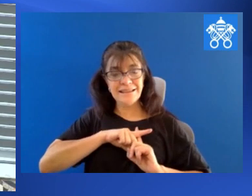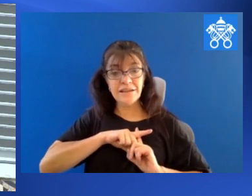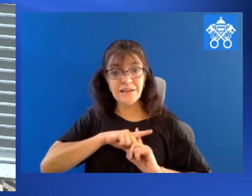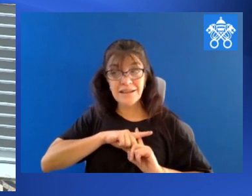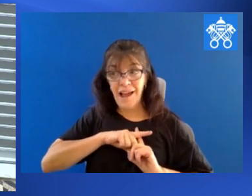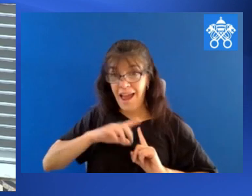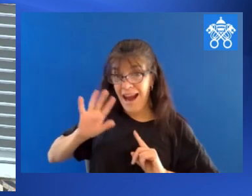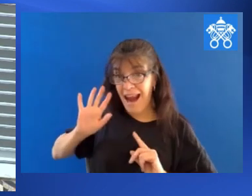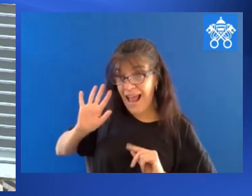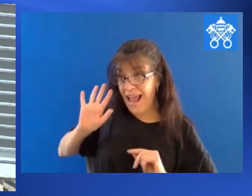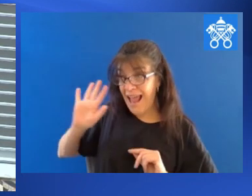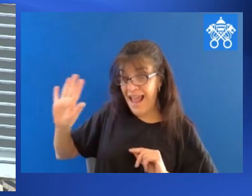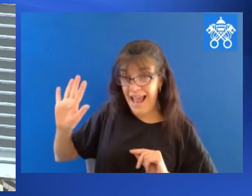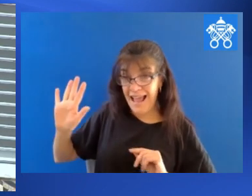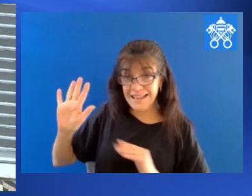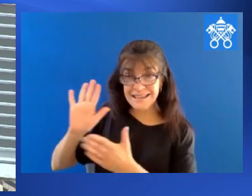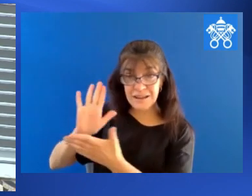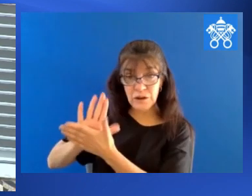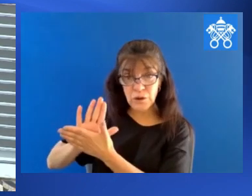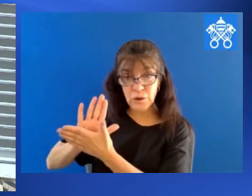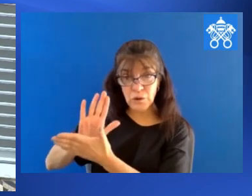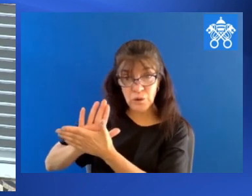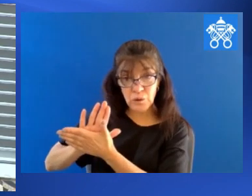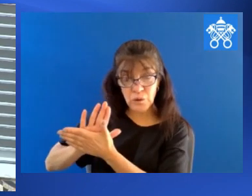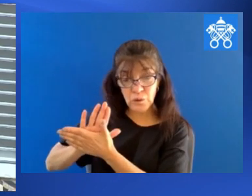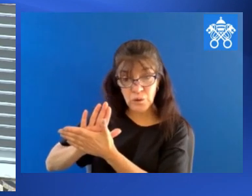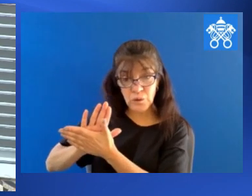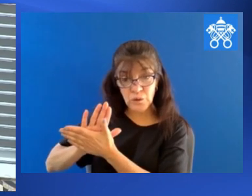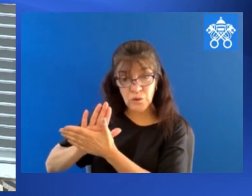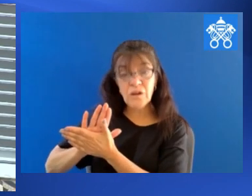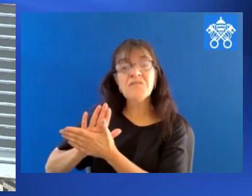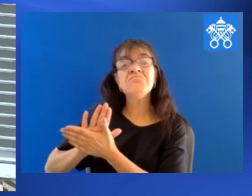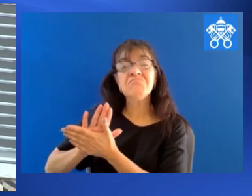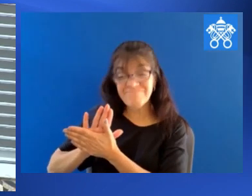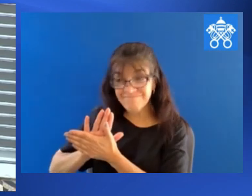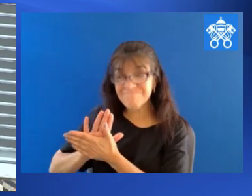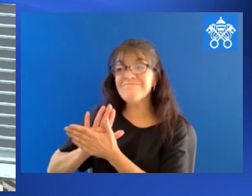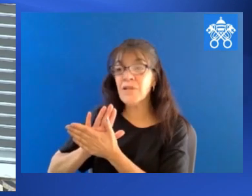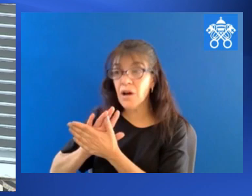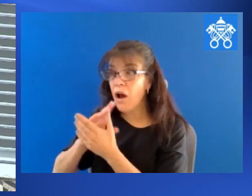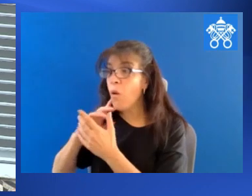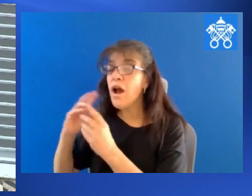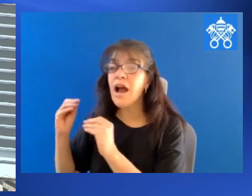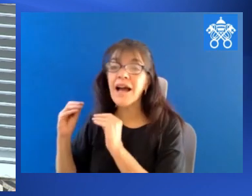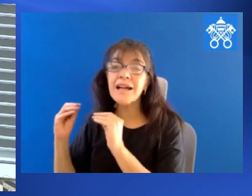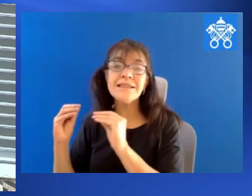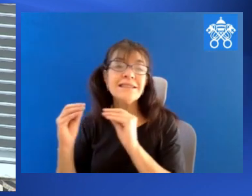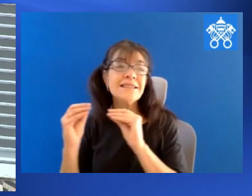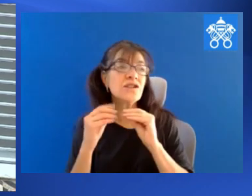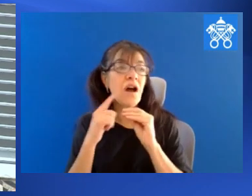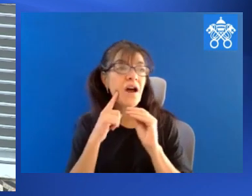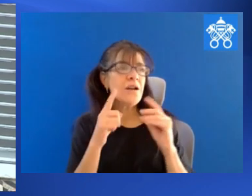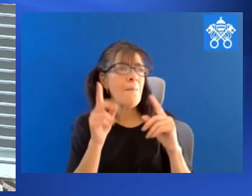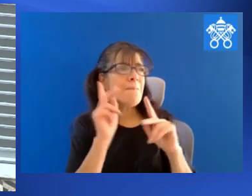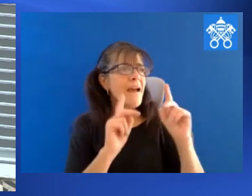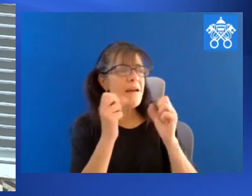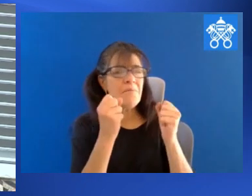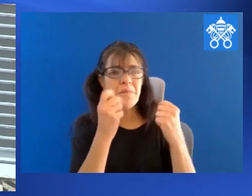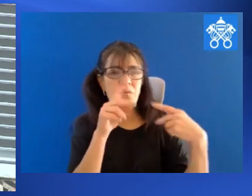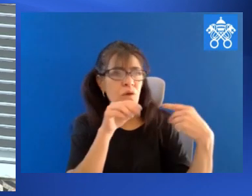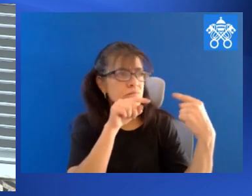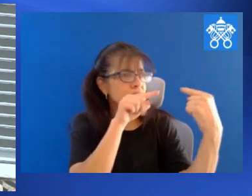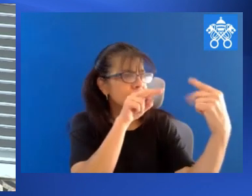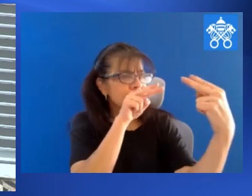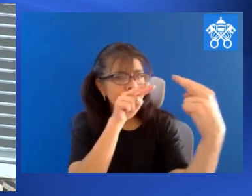And it is in his school that we learn to see the same beauty on the faces of the people who walk beside us every